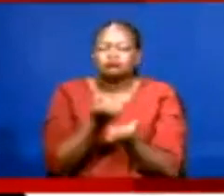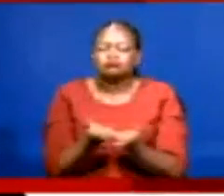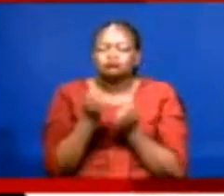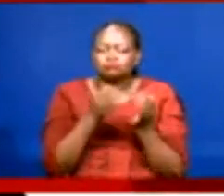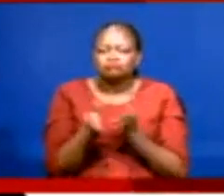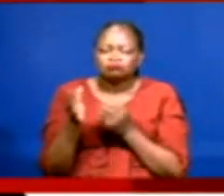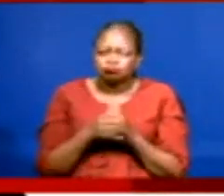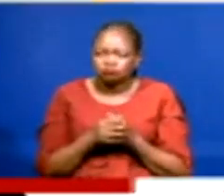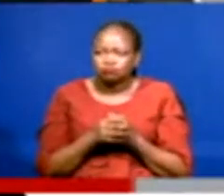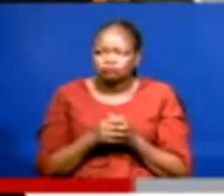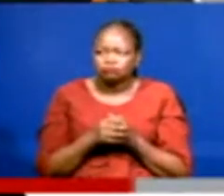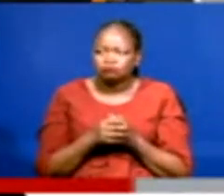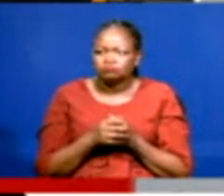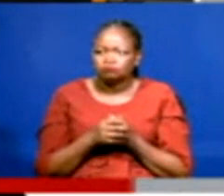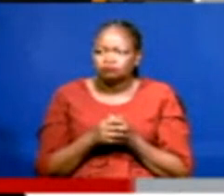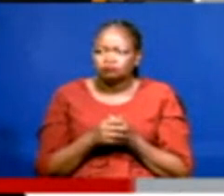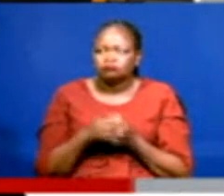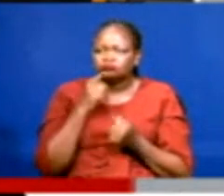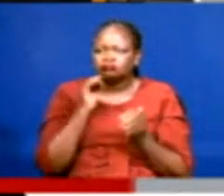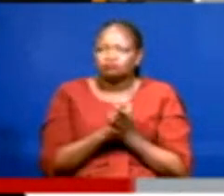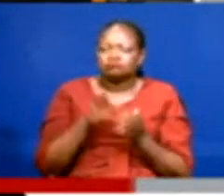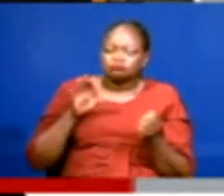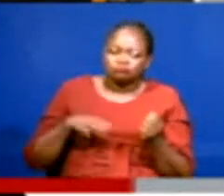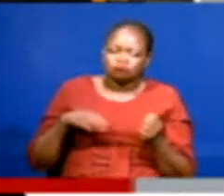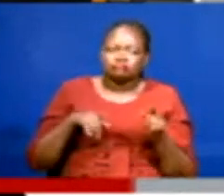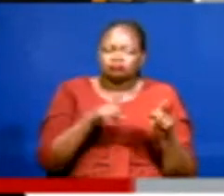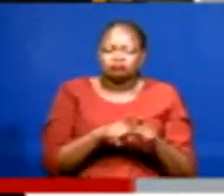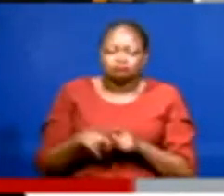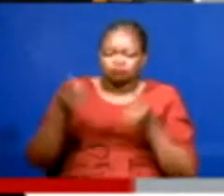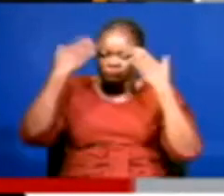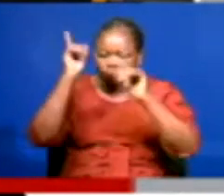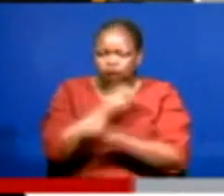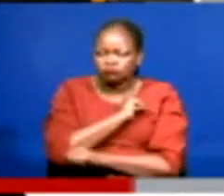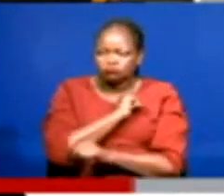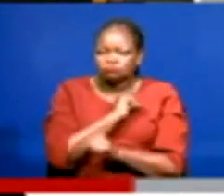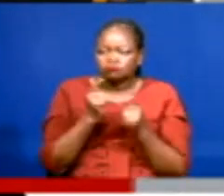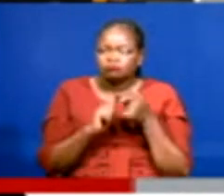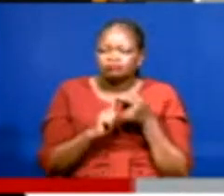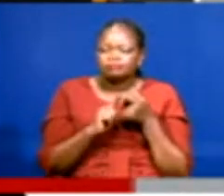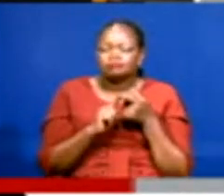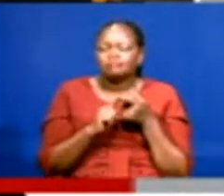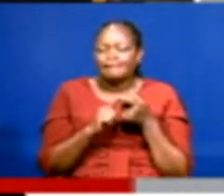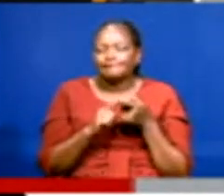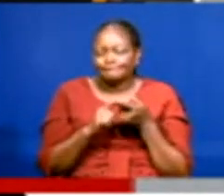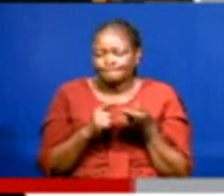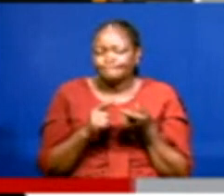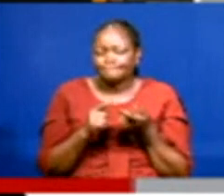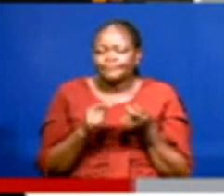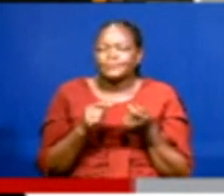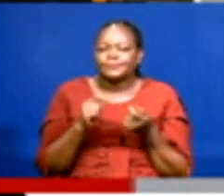model. Ladies and gentlemen, as you are aware, the informal sector employs more